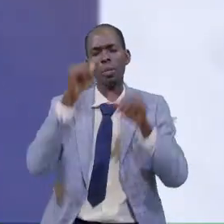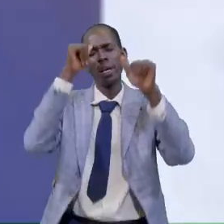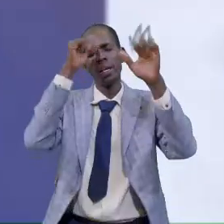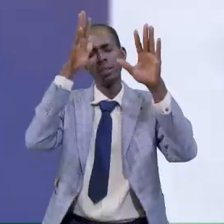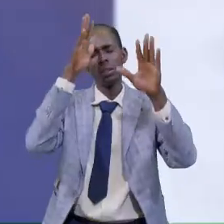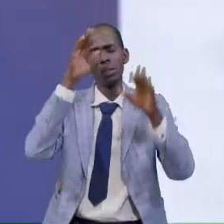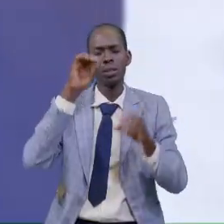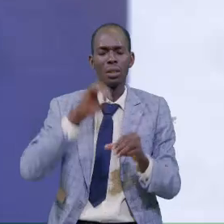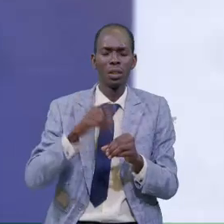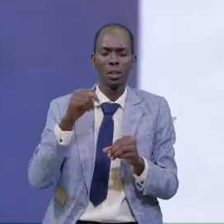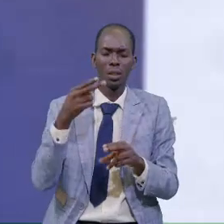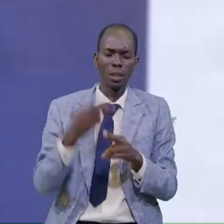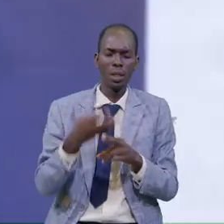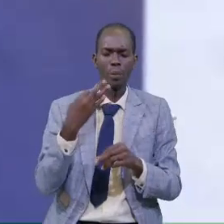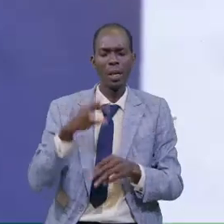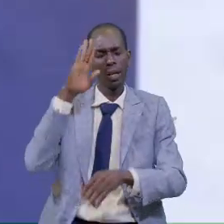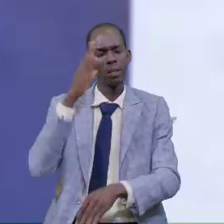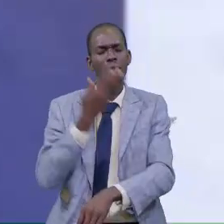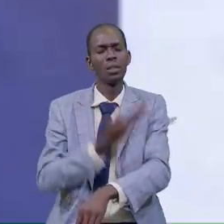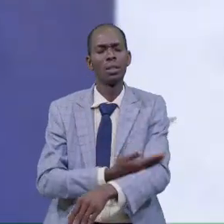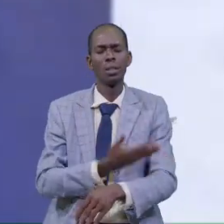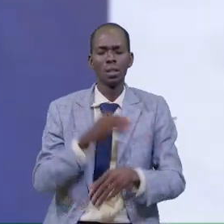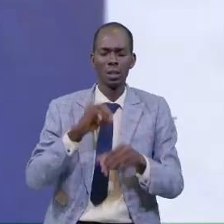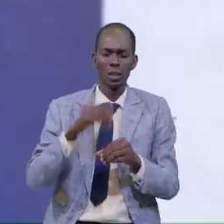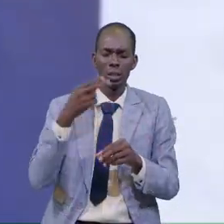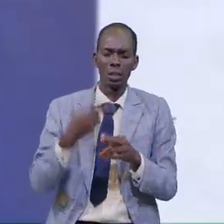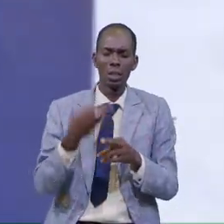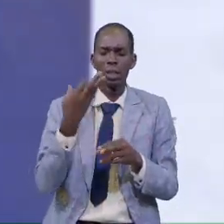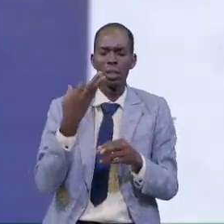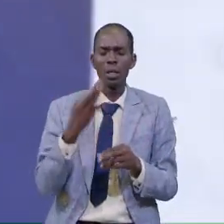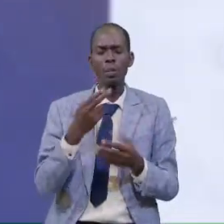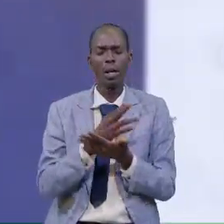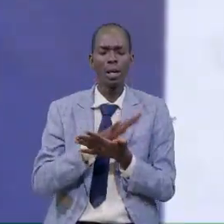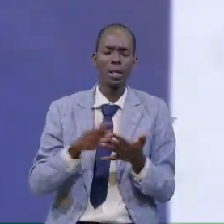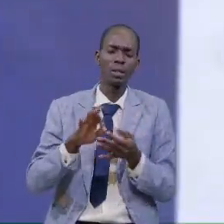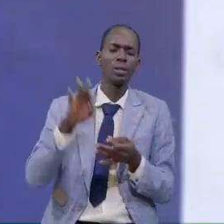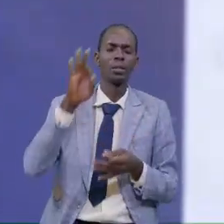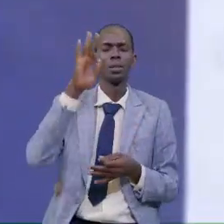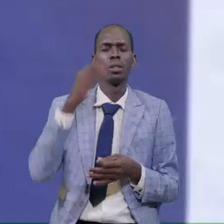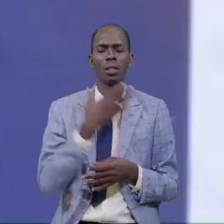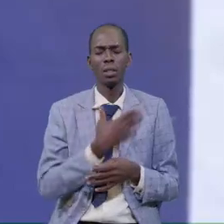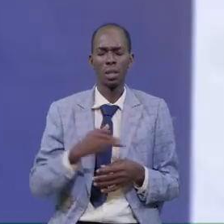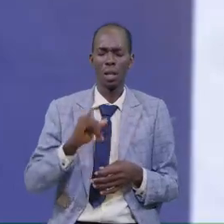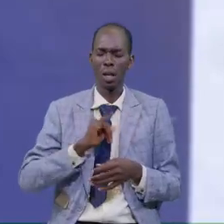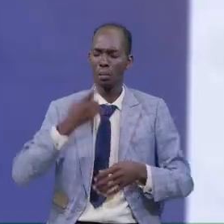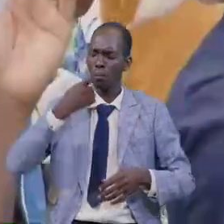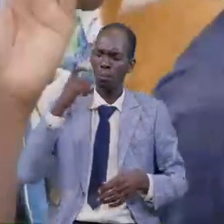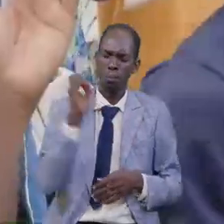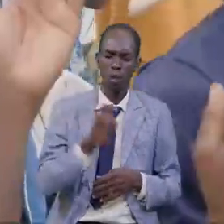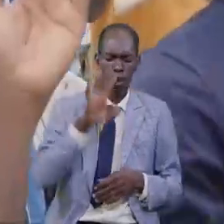of the Son, in the name of the Holy Ghost. And I command your brain, wake